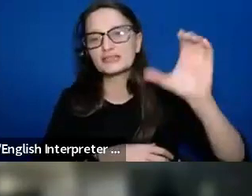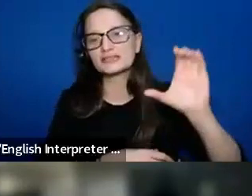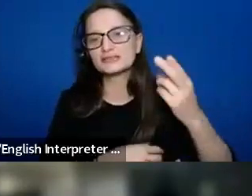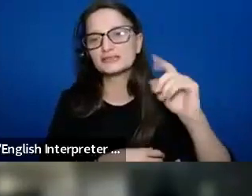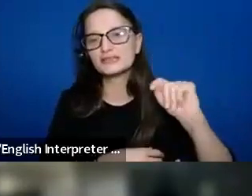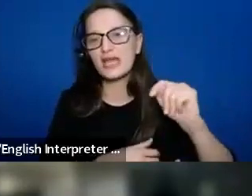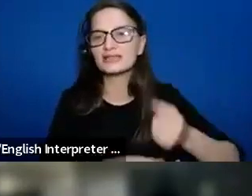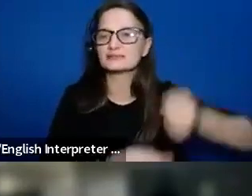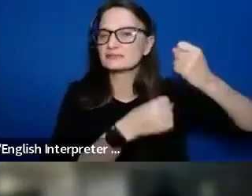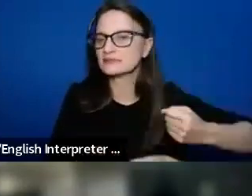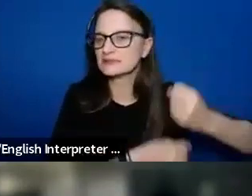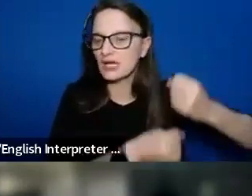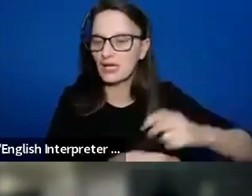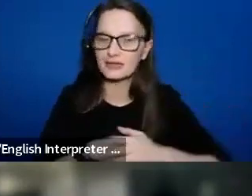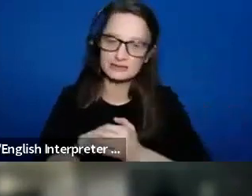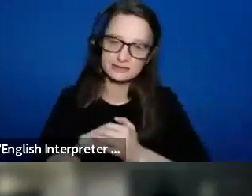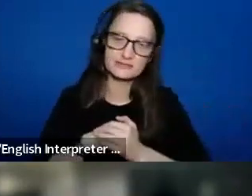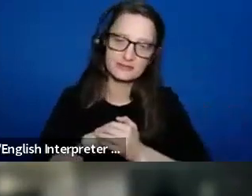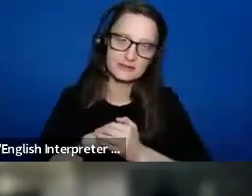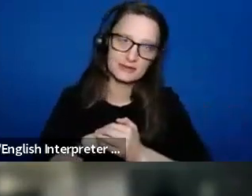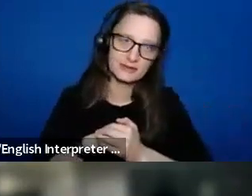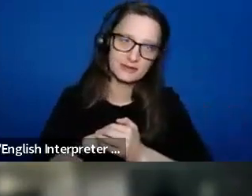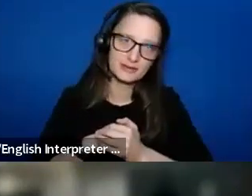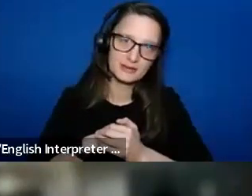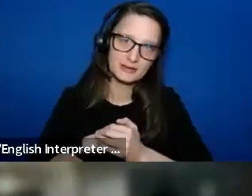UCP specifically offered to